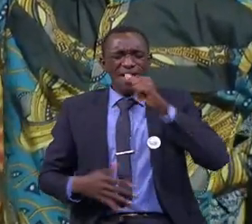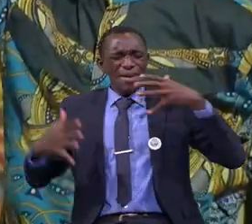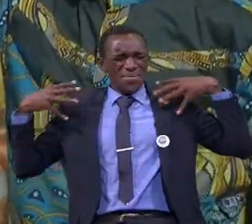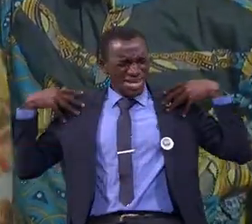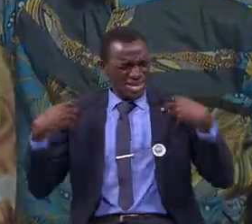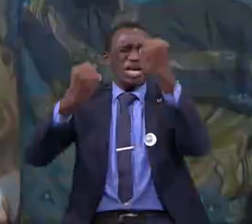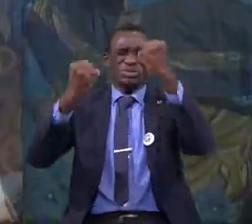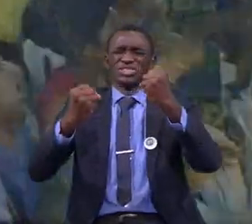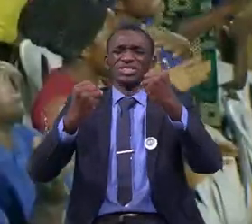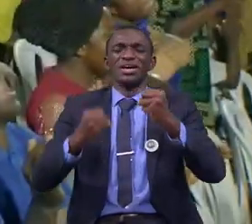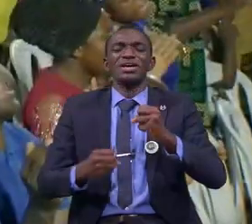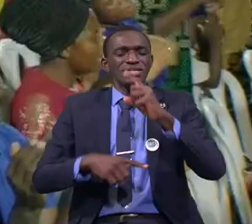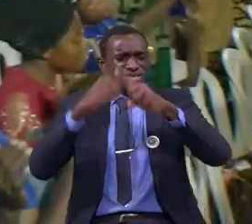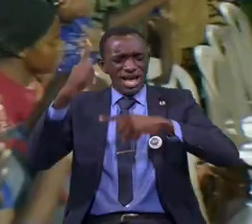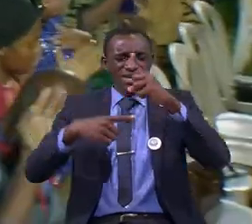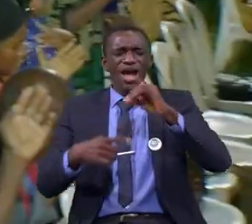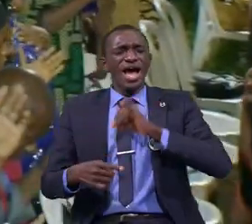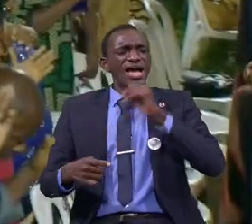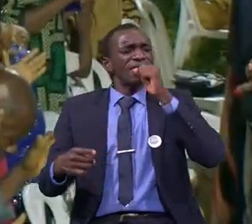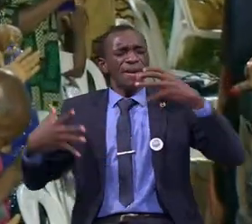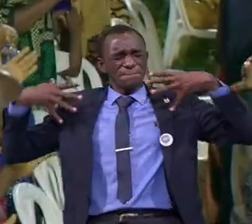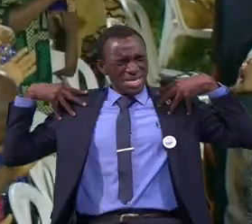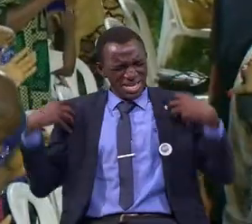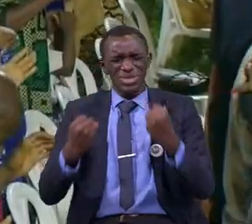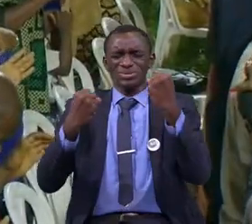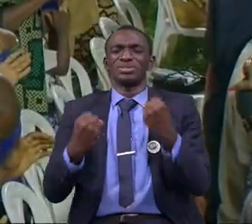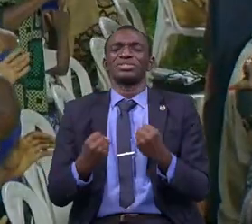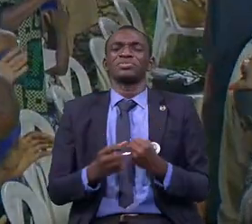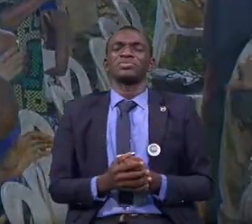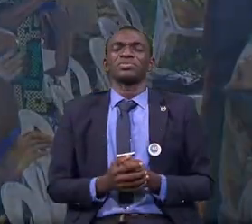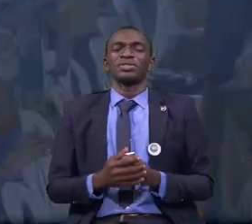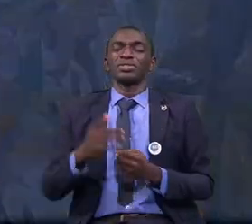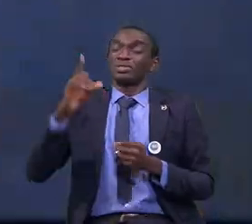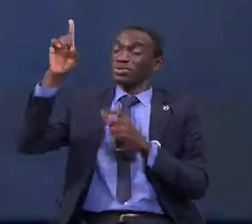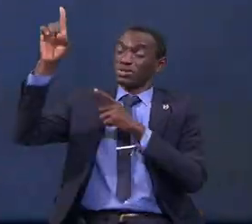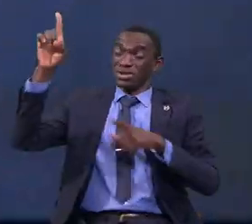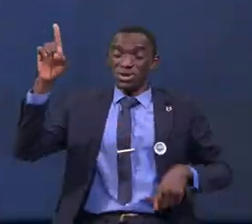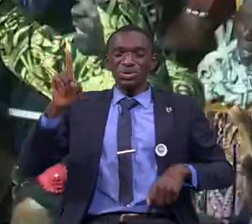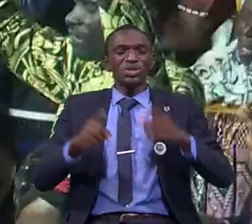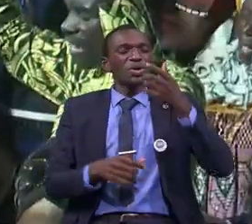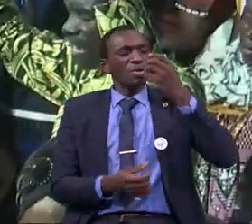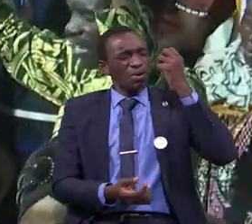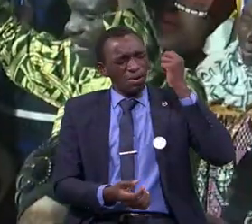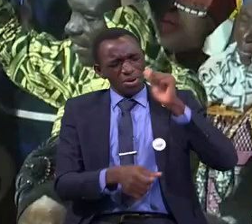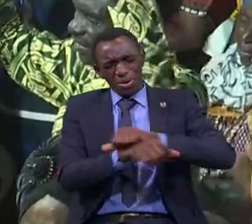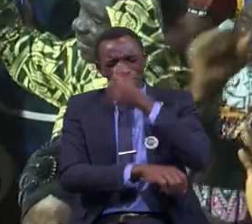I am healed. The Lord confirm each and every one.